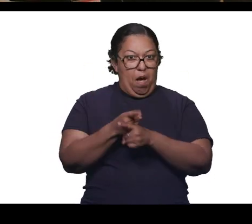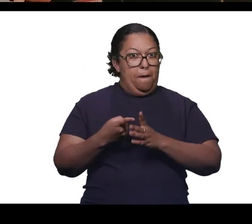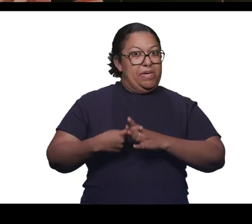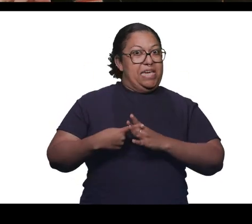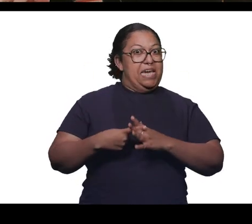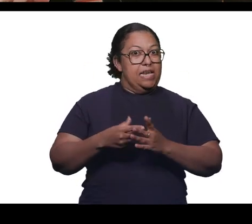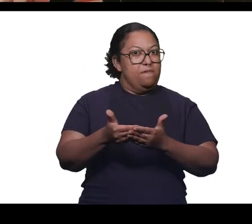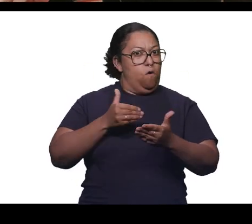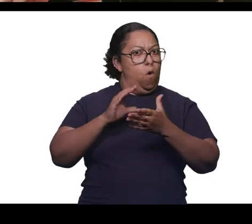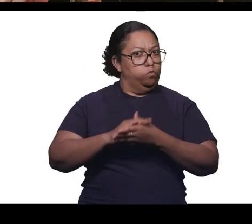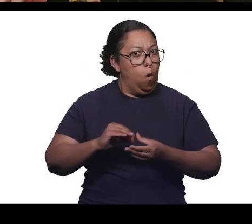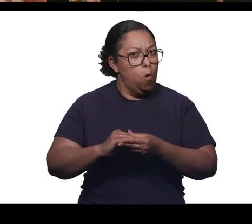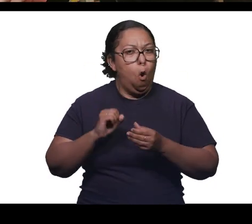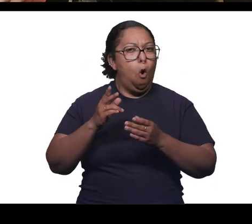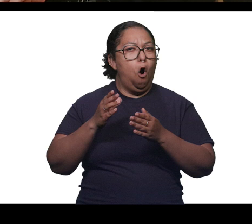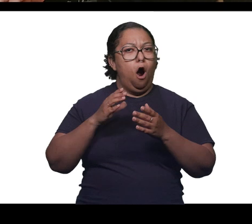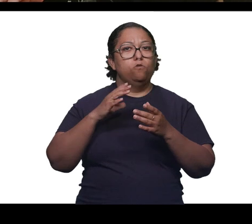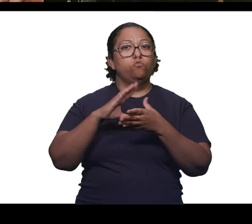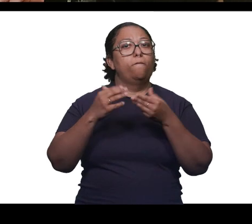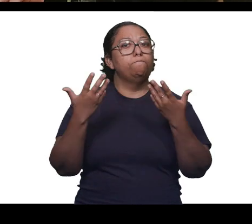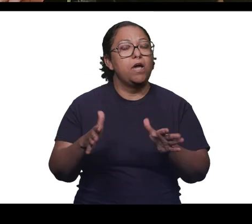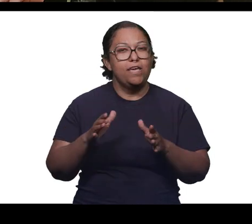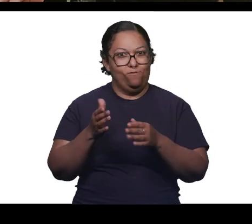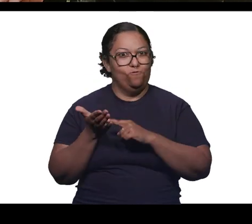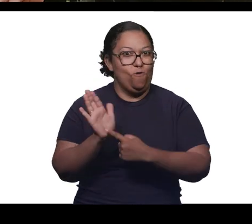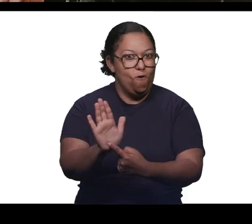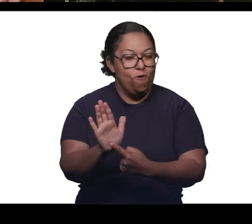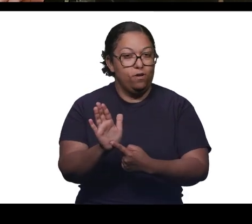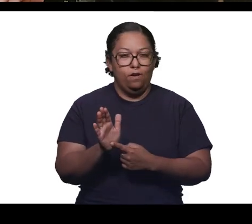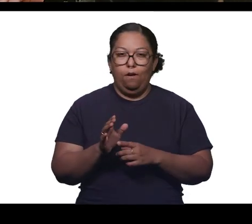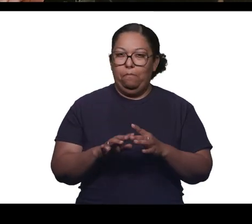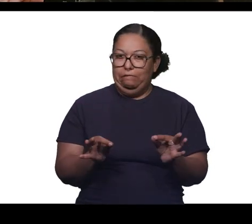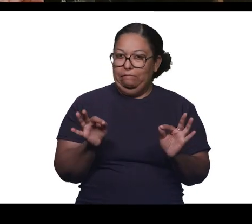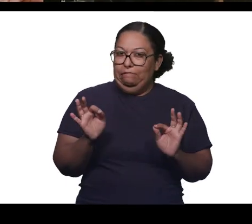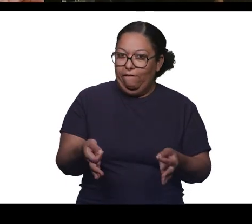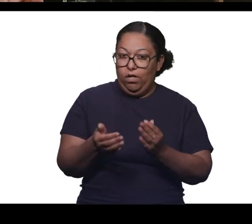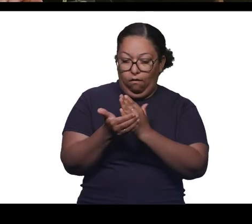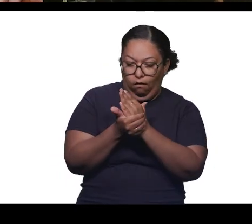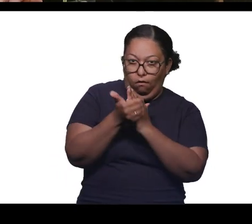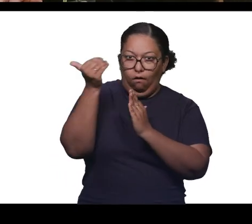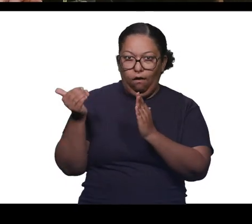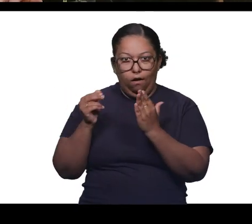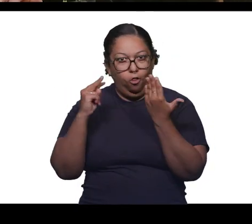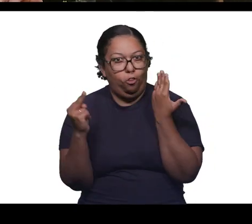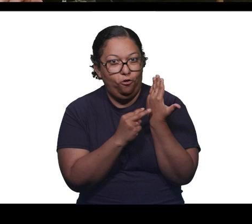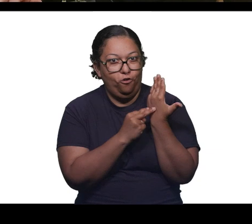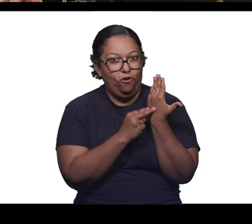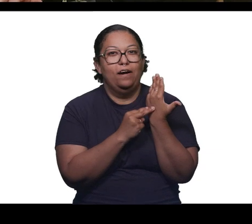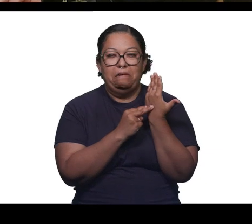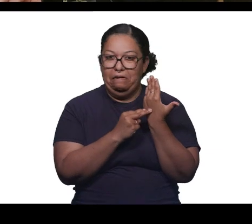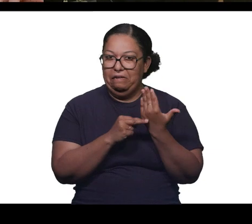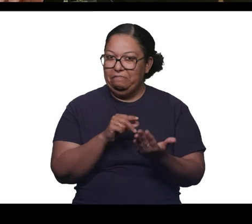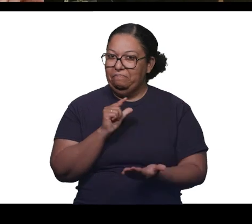with it. But definitely peek under the jacket of your picture books. I guarantee you'll find some surprises that you didn't even know